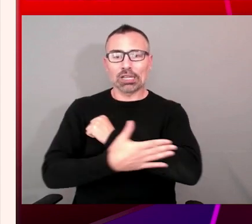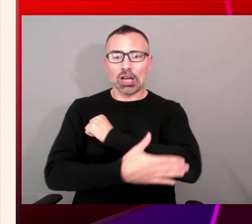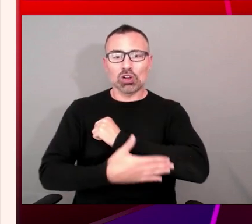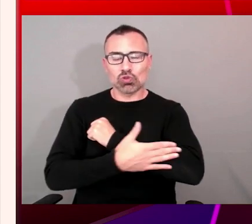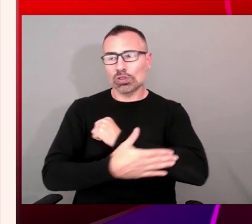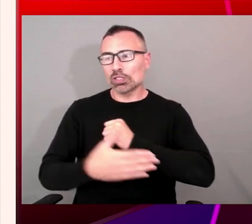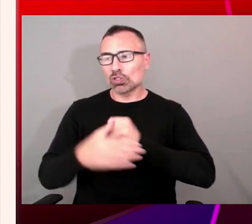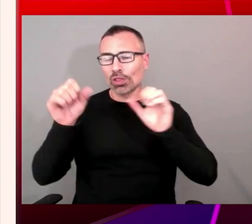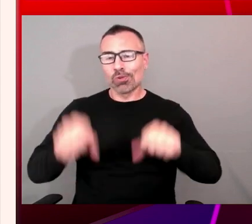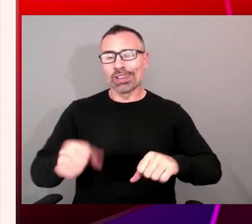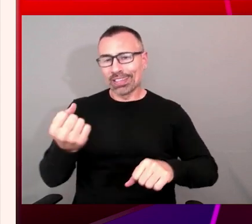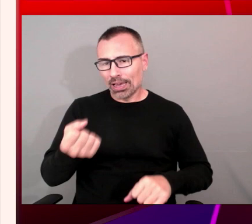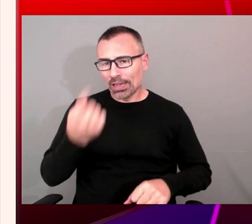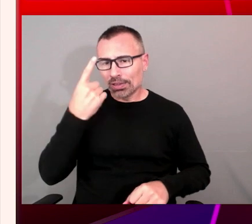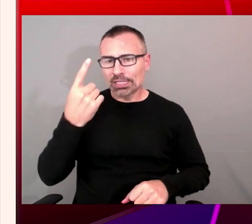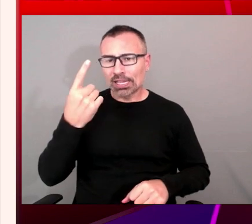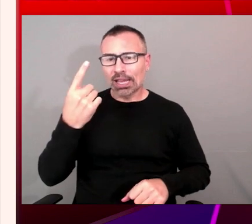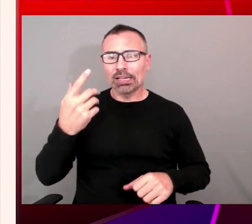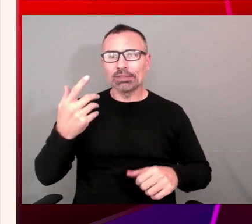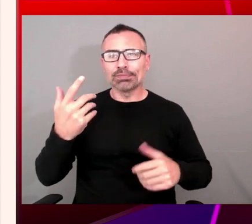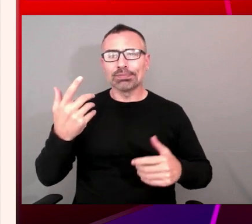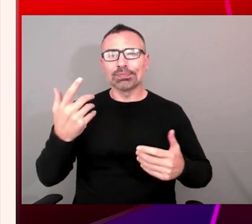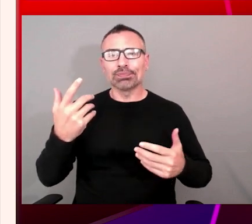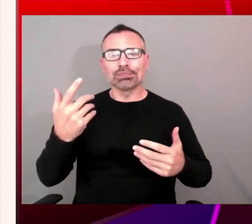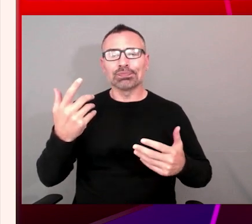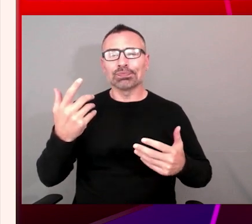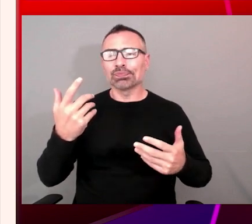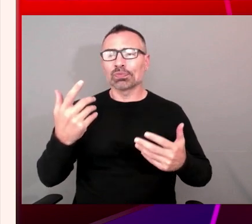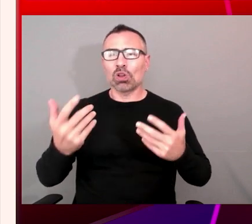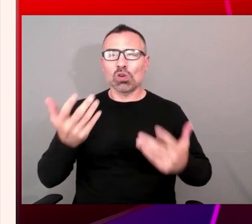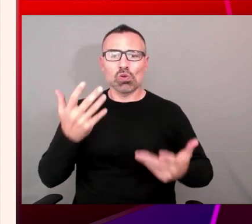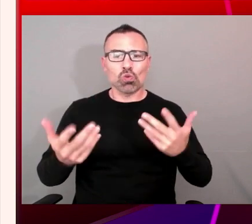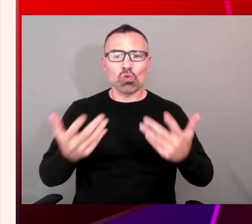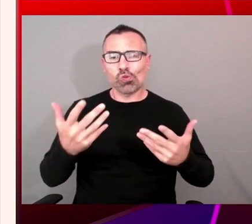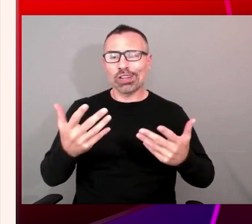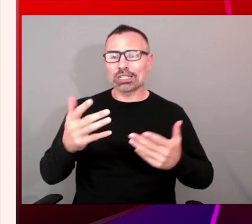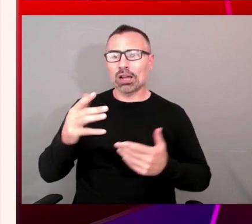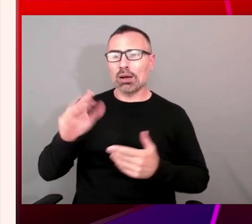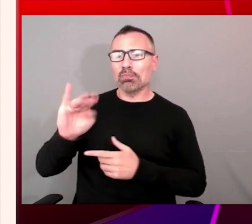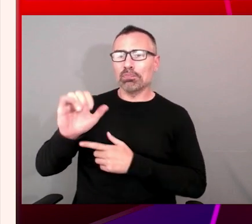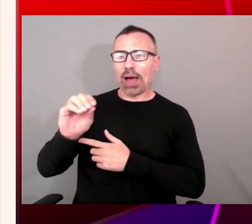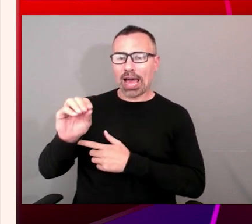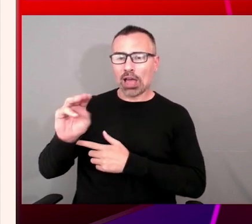understand what biomarkers in a genome cause disease, for example. Right.